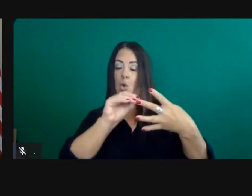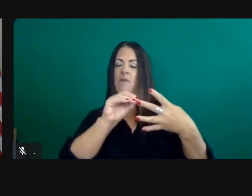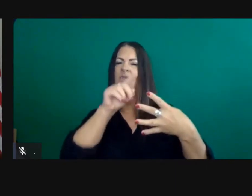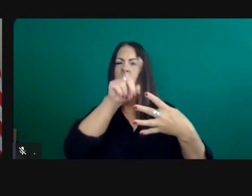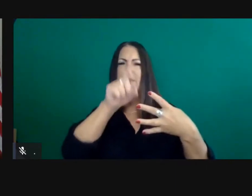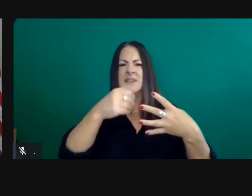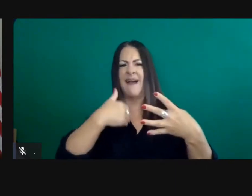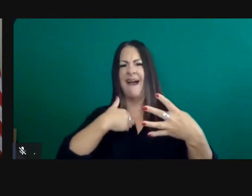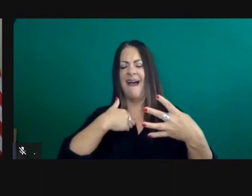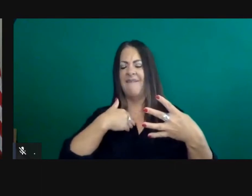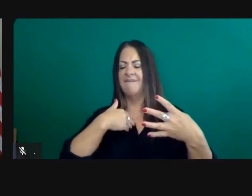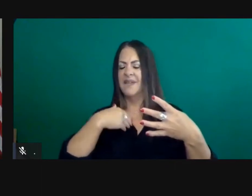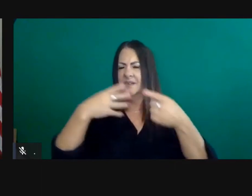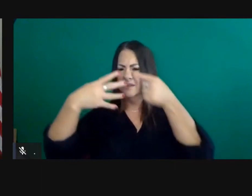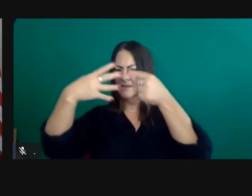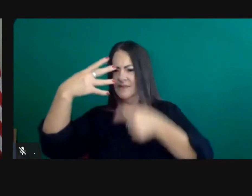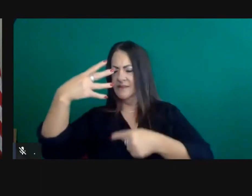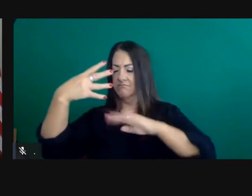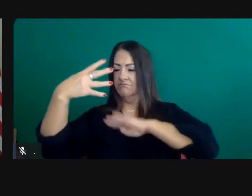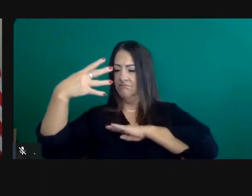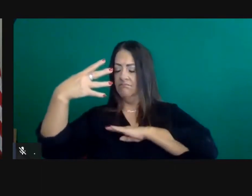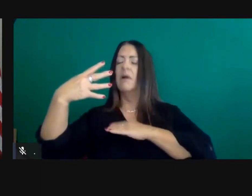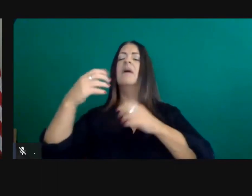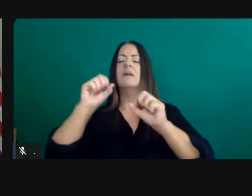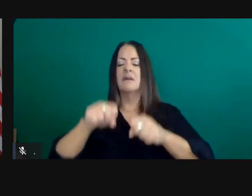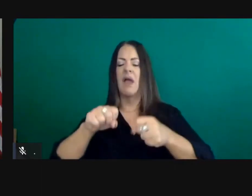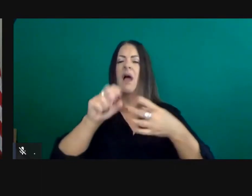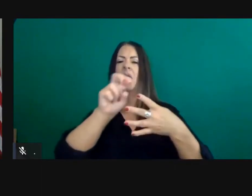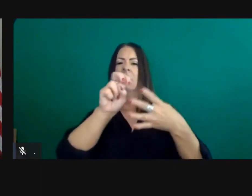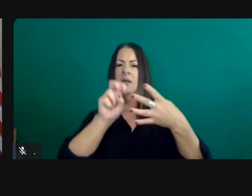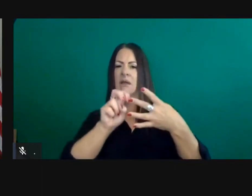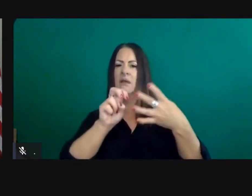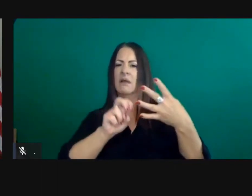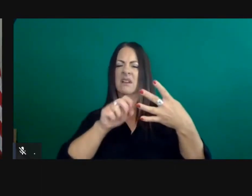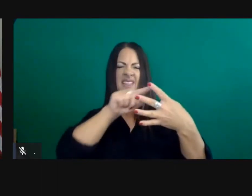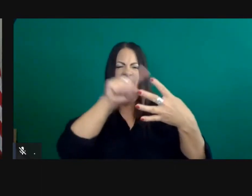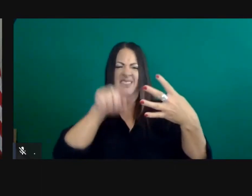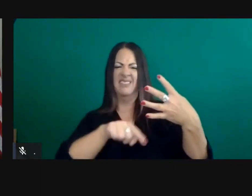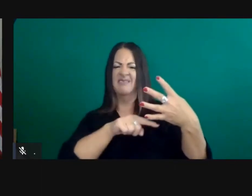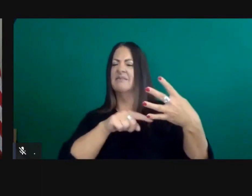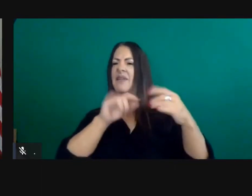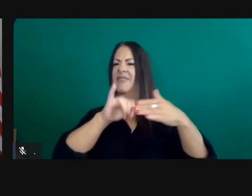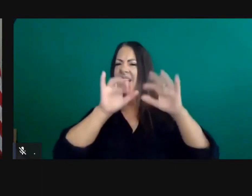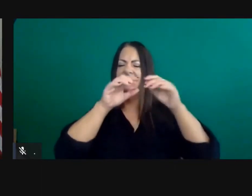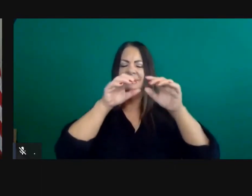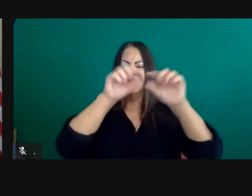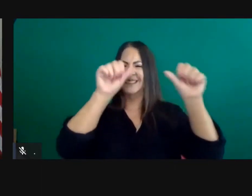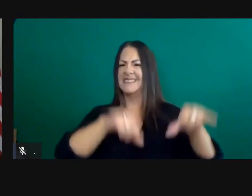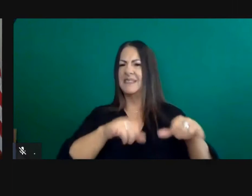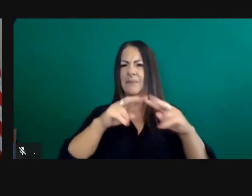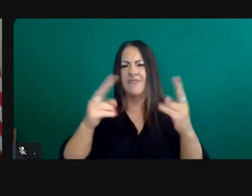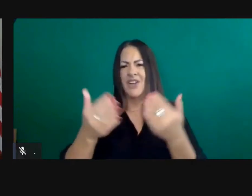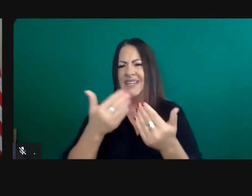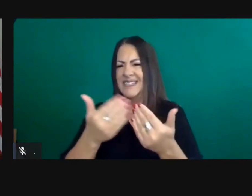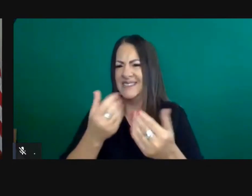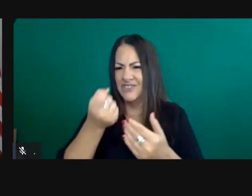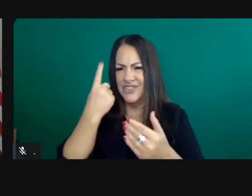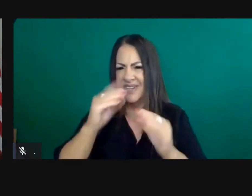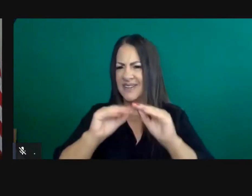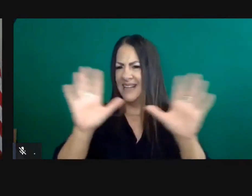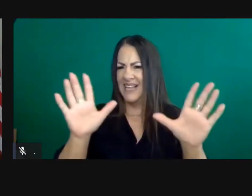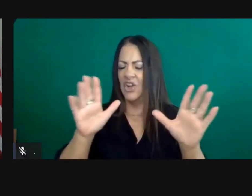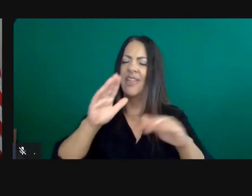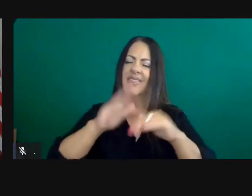those conversations are becoming easier. People understand it in a clearer way than I would say our first